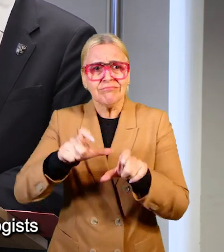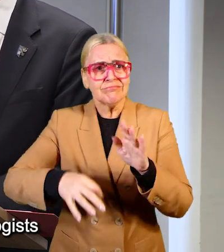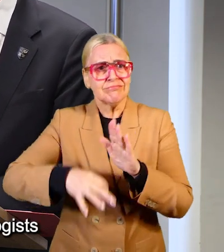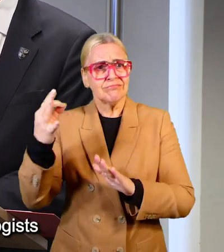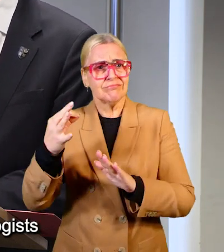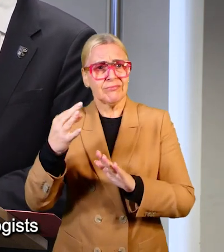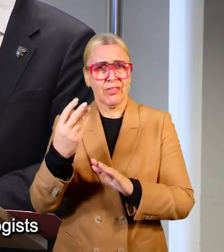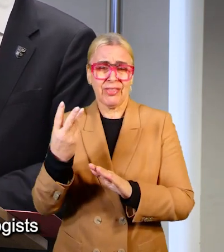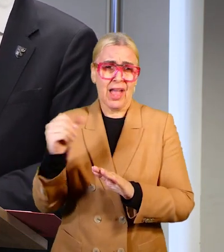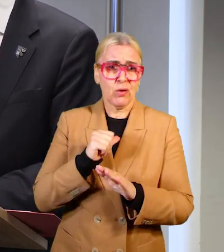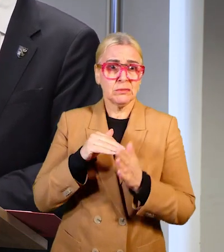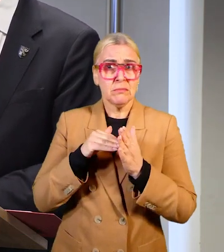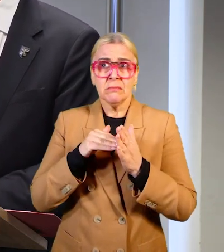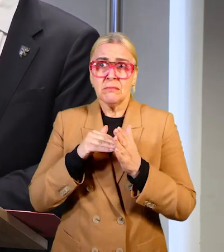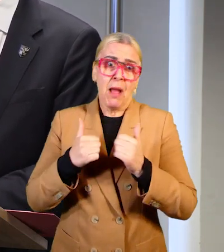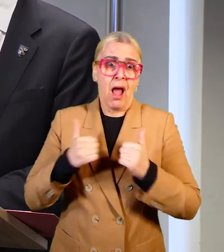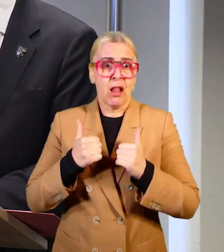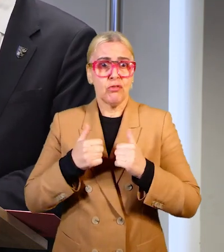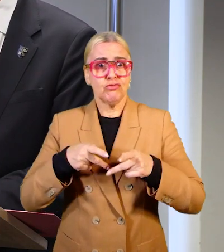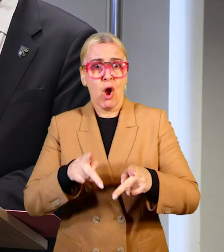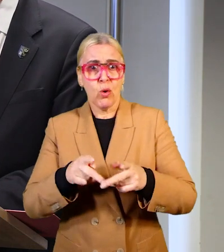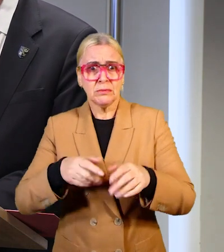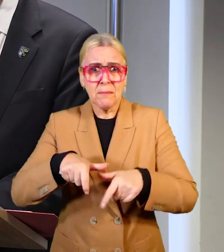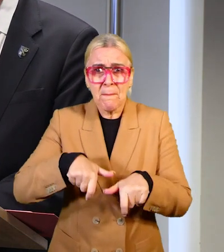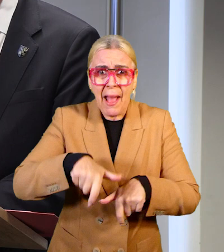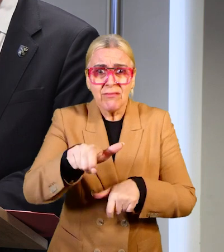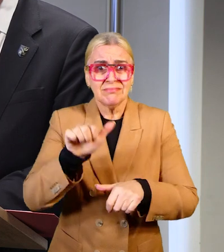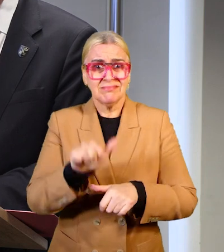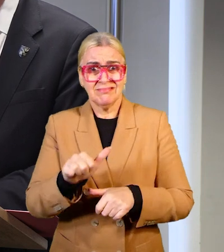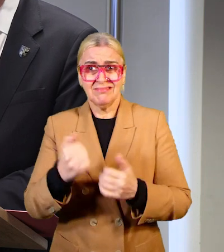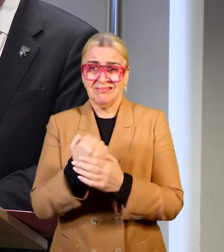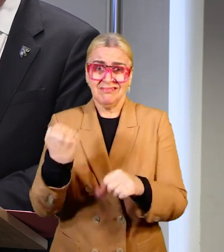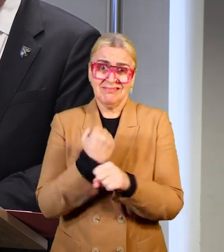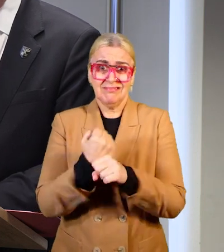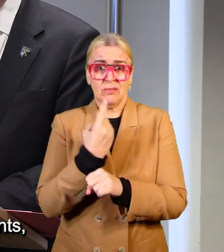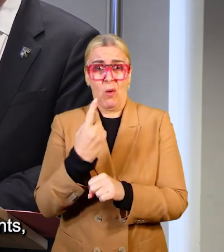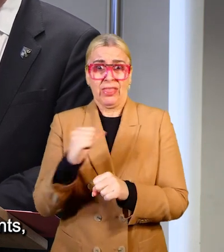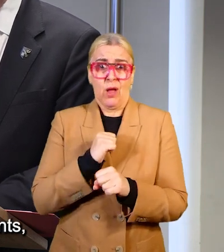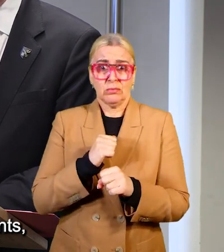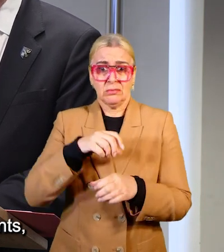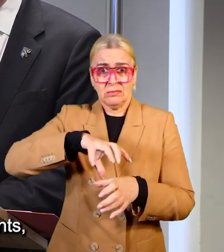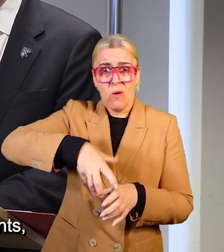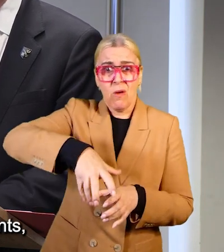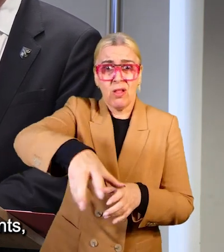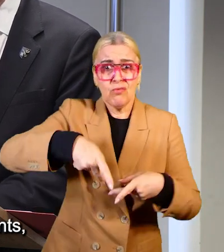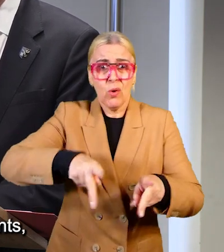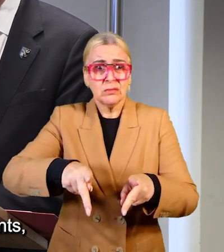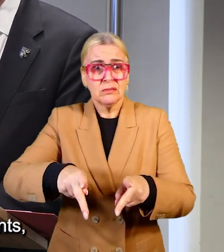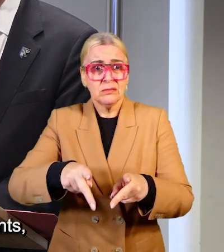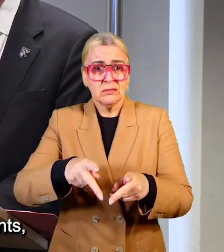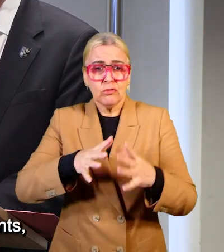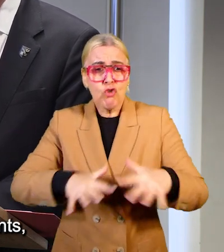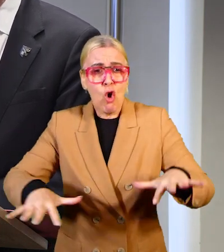more educational psychologists and SEND support, maintaining and improving our 3,000 miles of roads